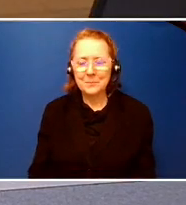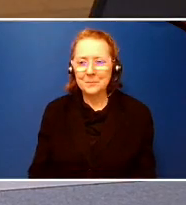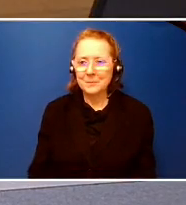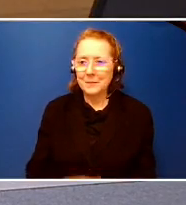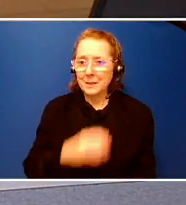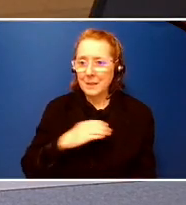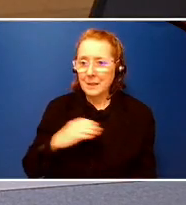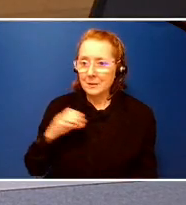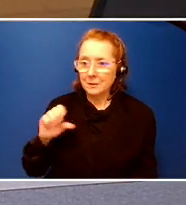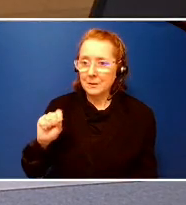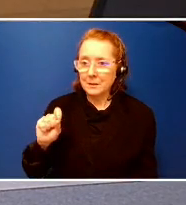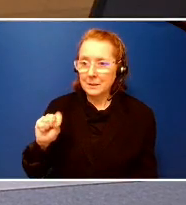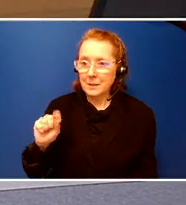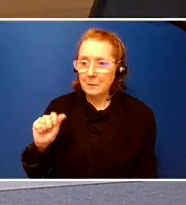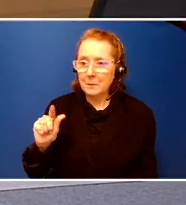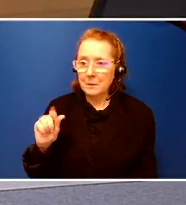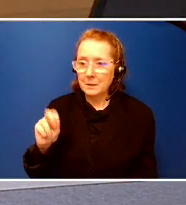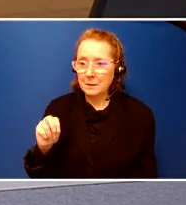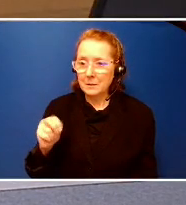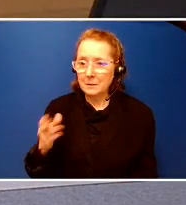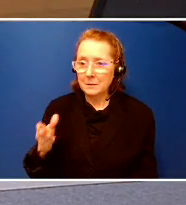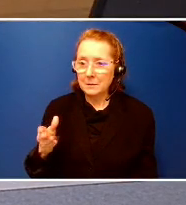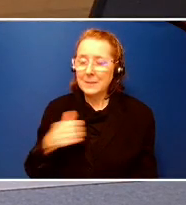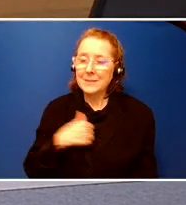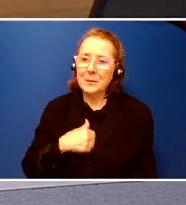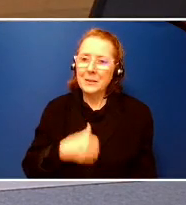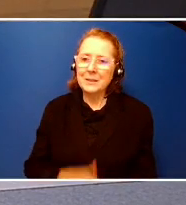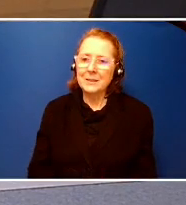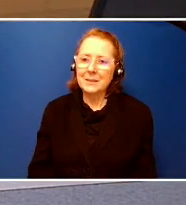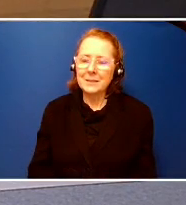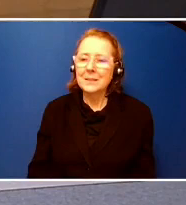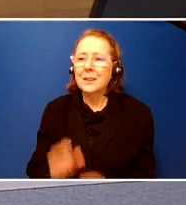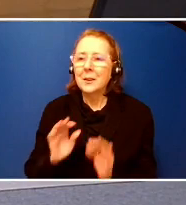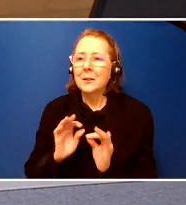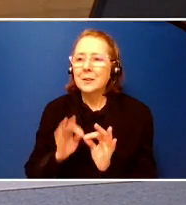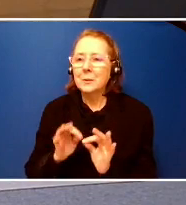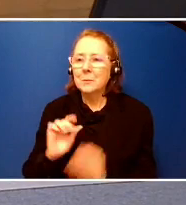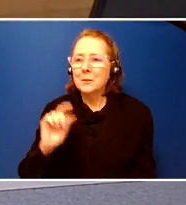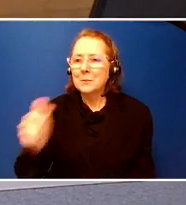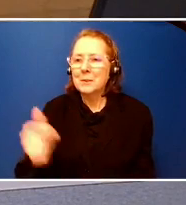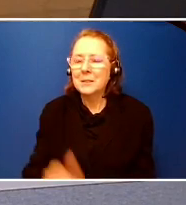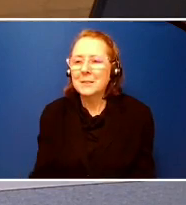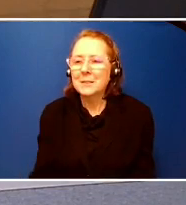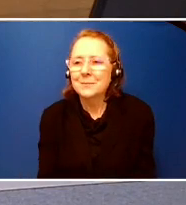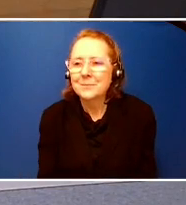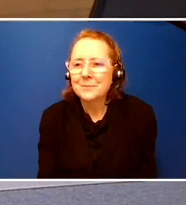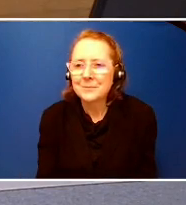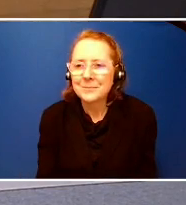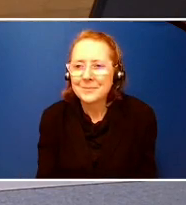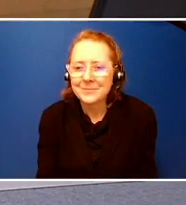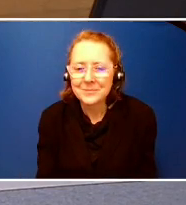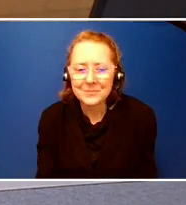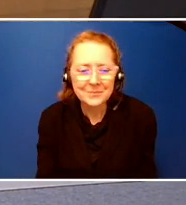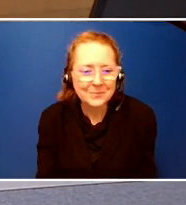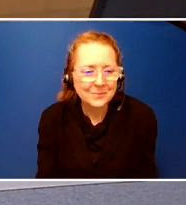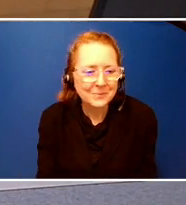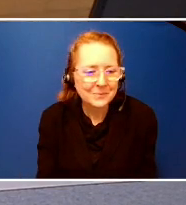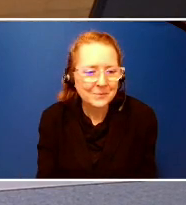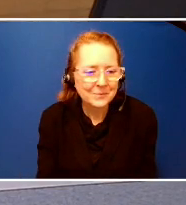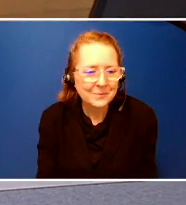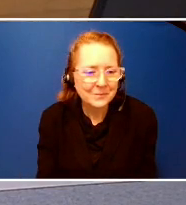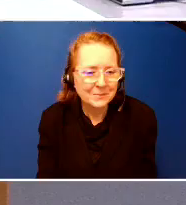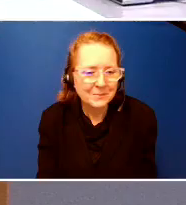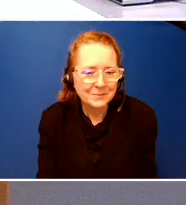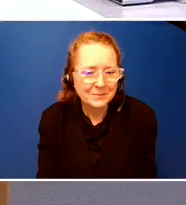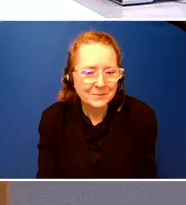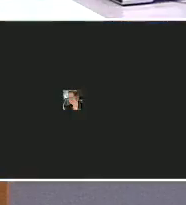Councillor Stapleton. Sorry. I saw her first. No worries. So quick question for you. One, all of the things that